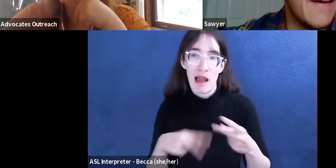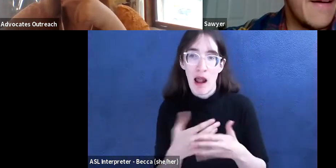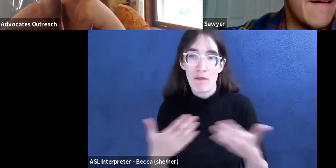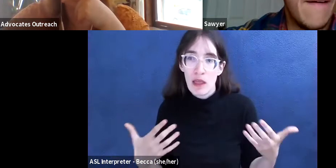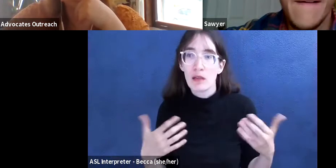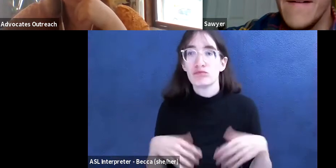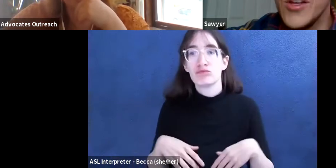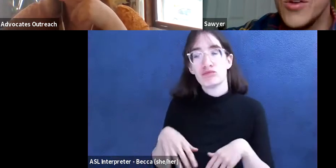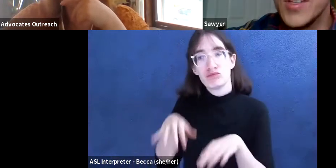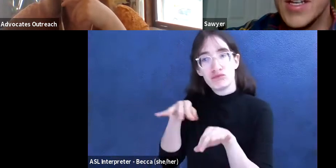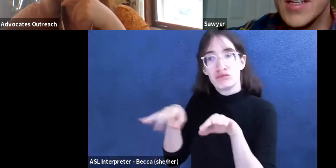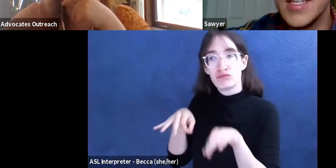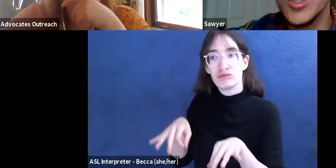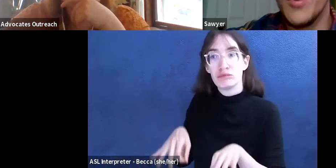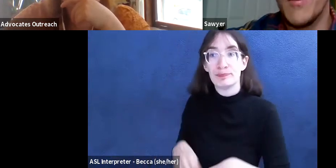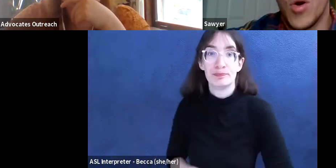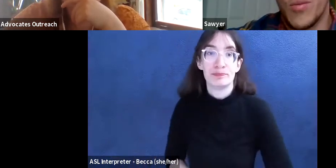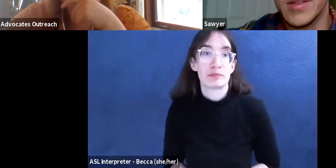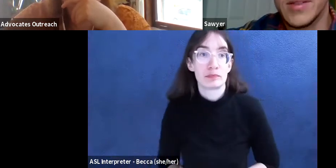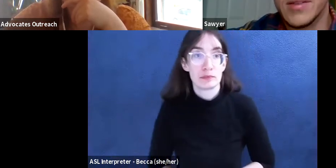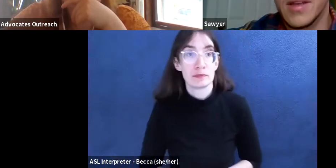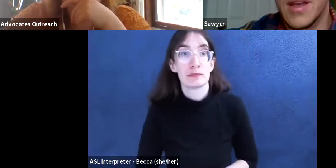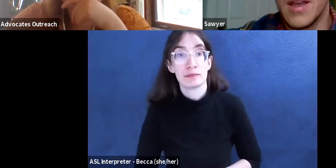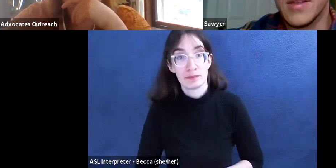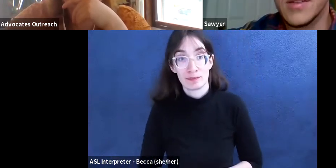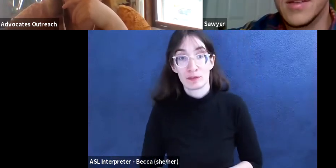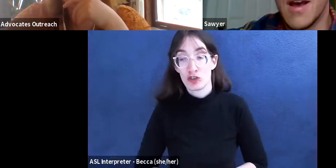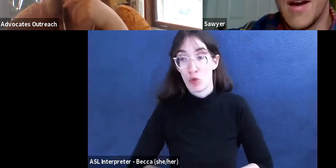sure they know that there are like risks involved,